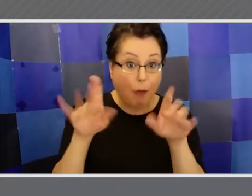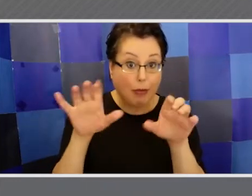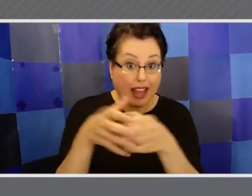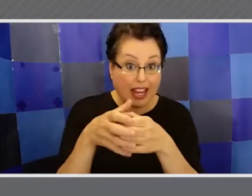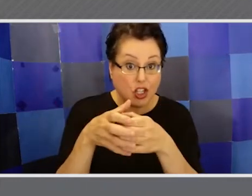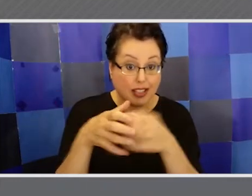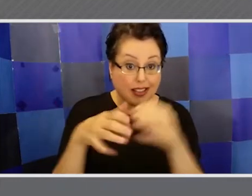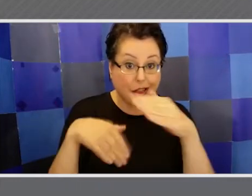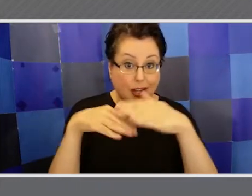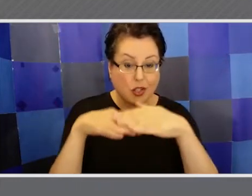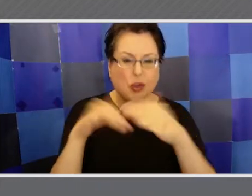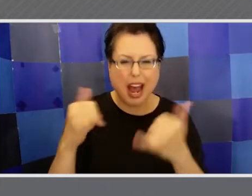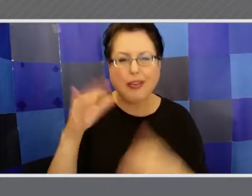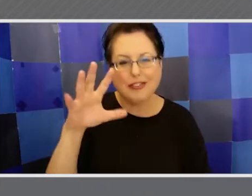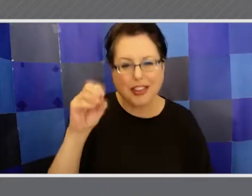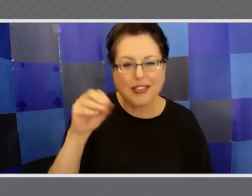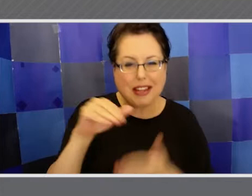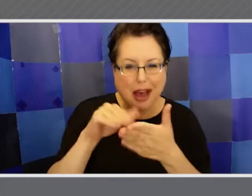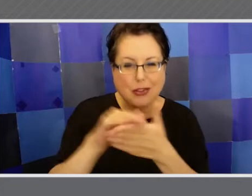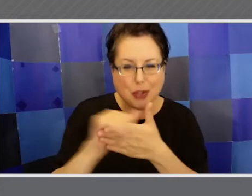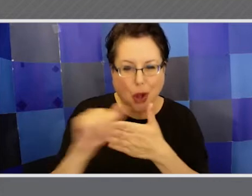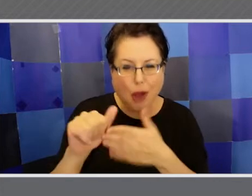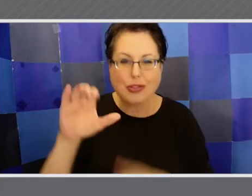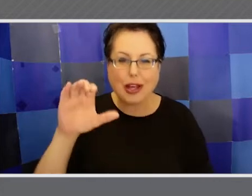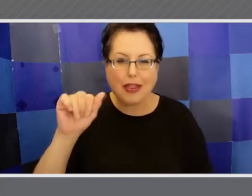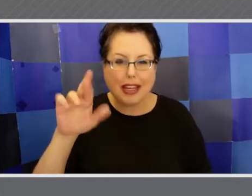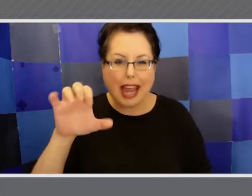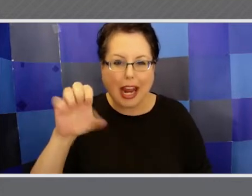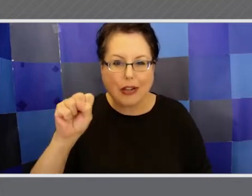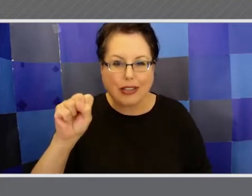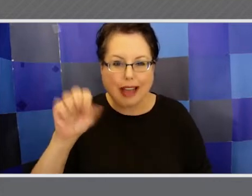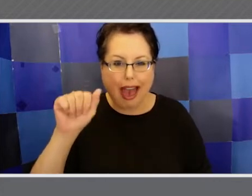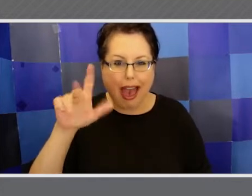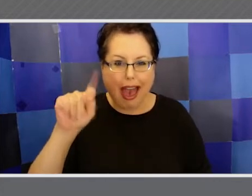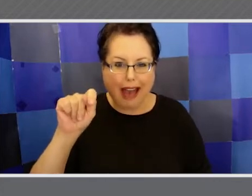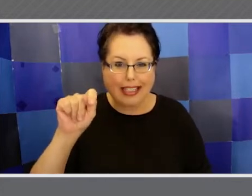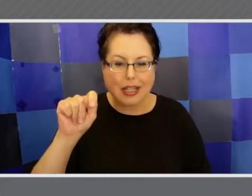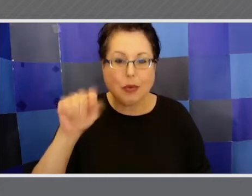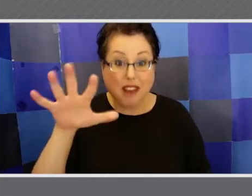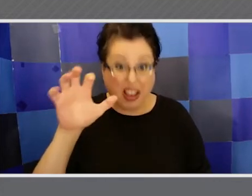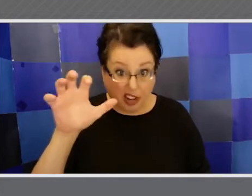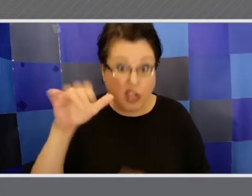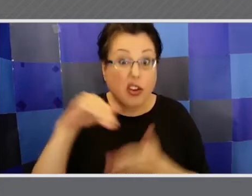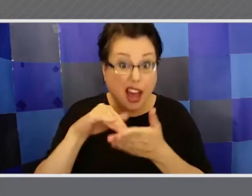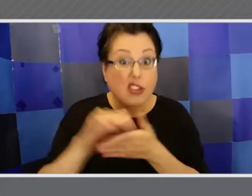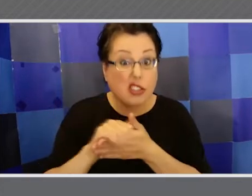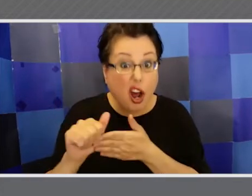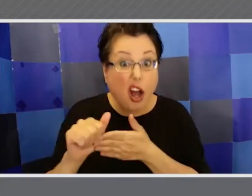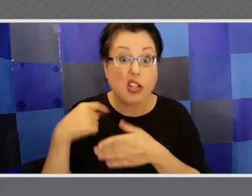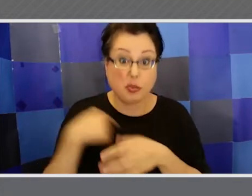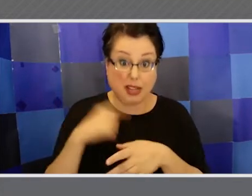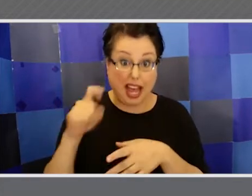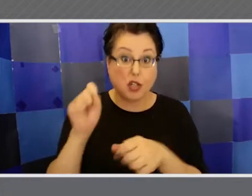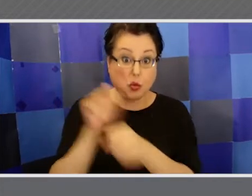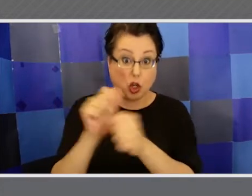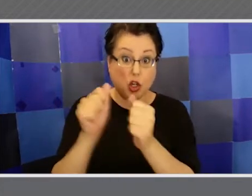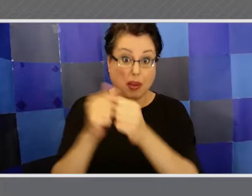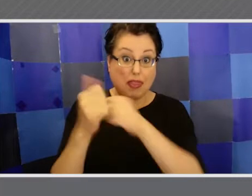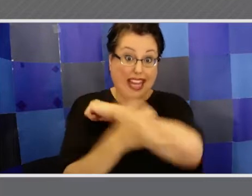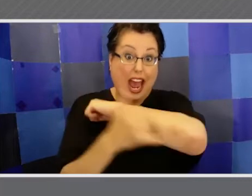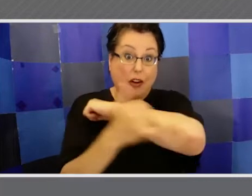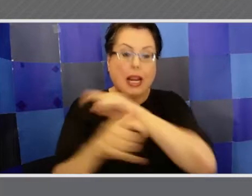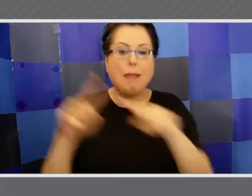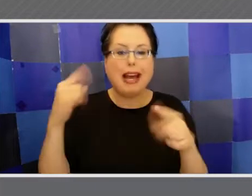$50,000, where the CARES Act was $500,000 and we had to work with the county. We did receive some